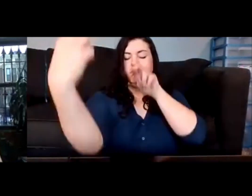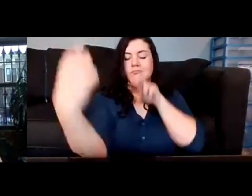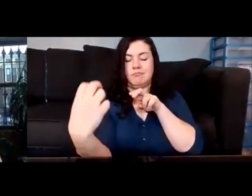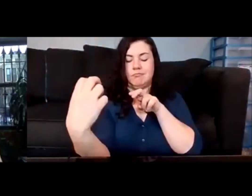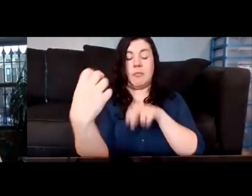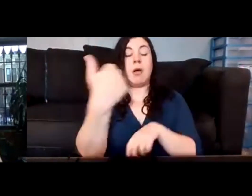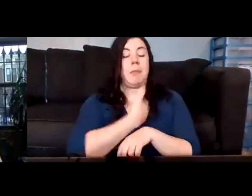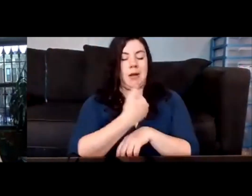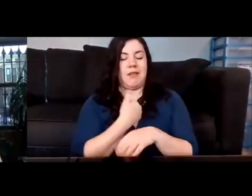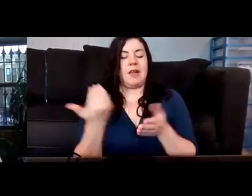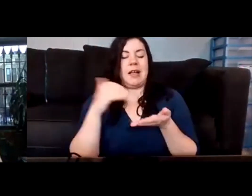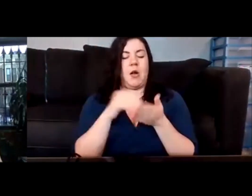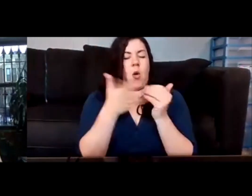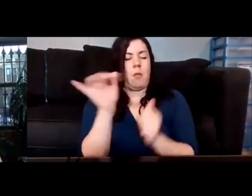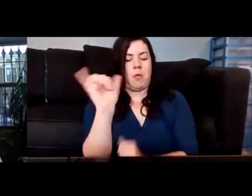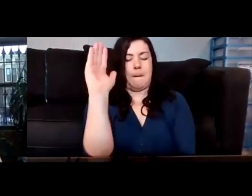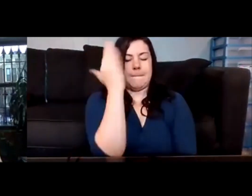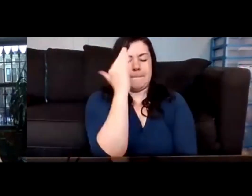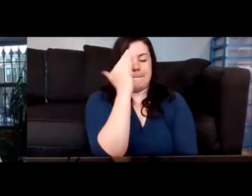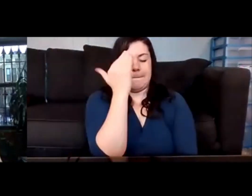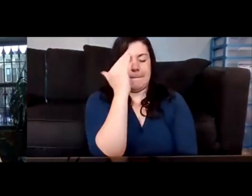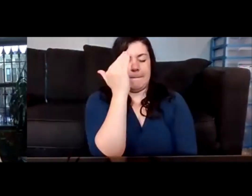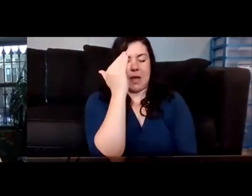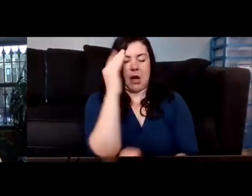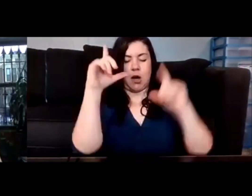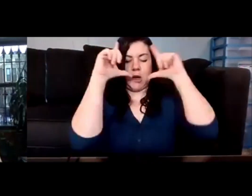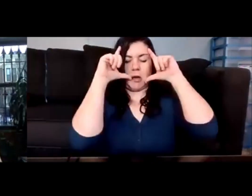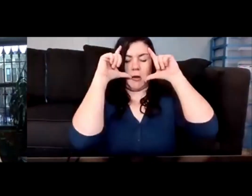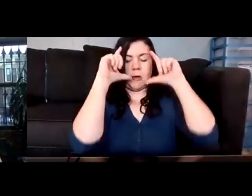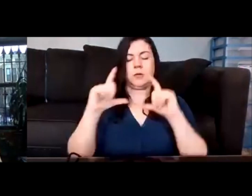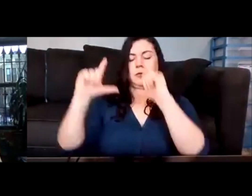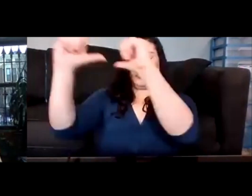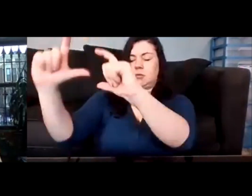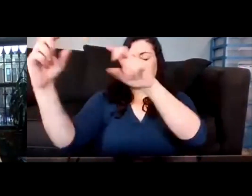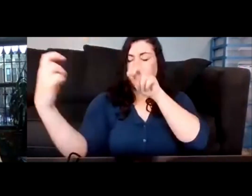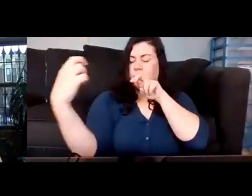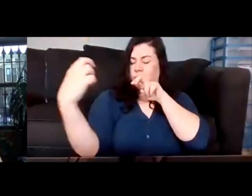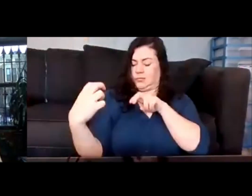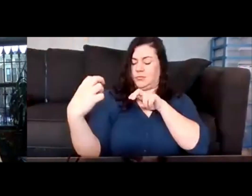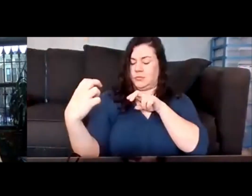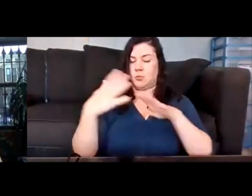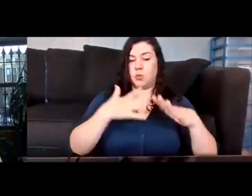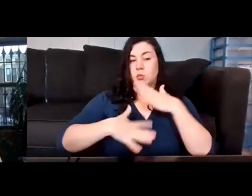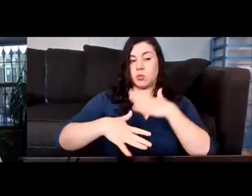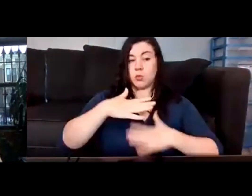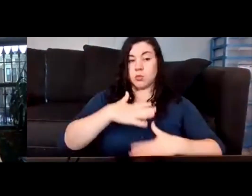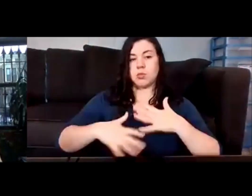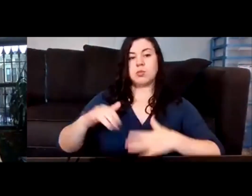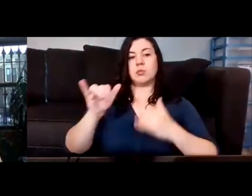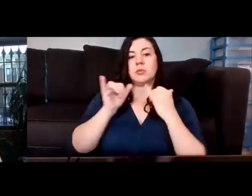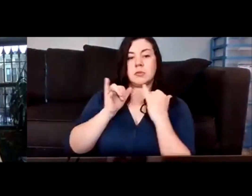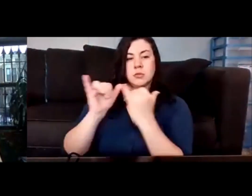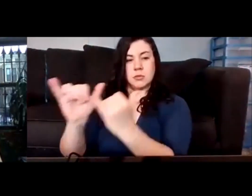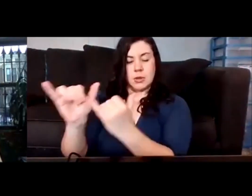So see your mirror self wearing the same clothes in the same chair with the same facial